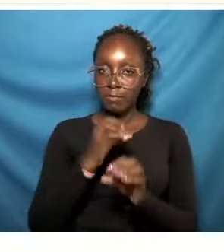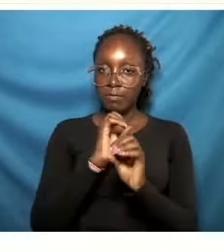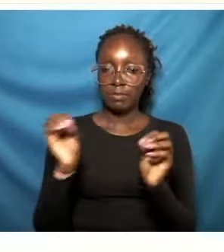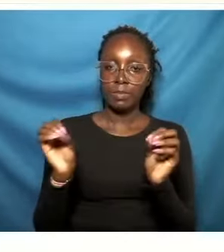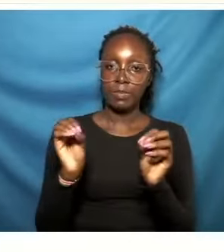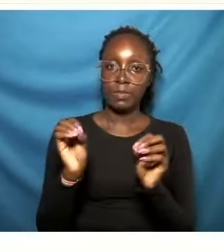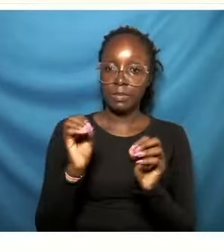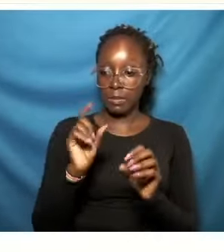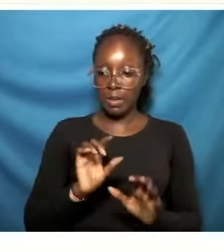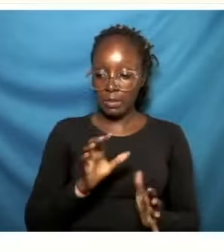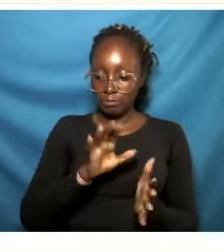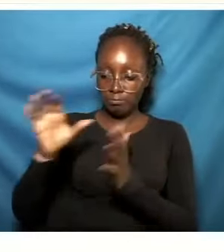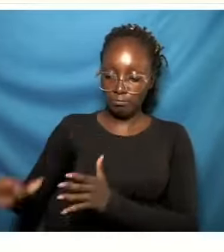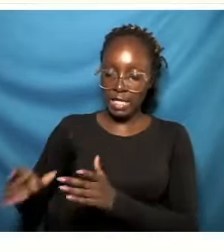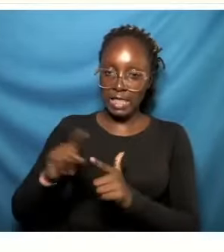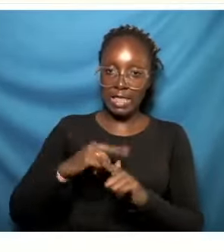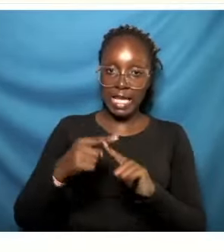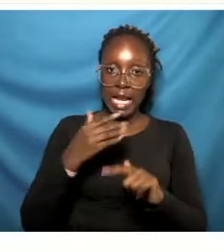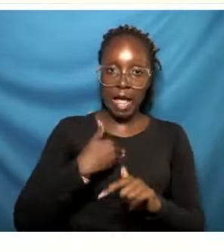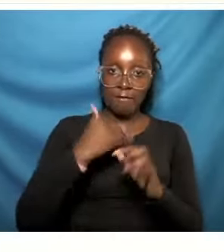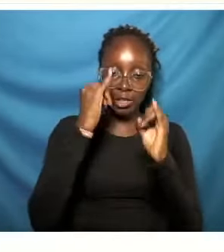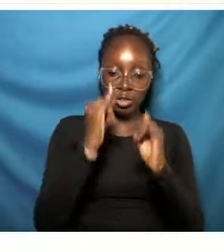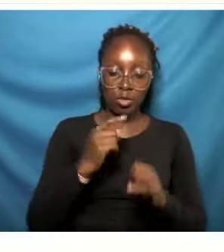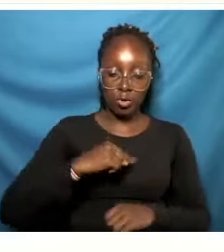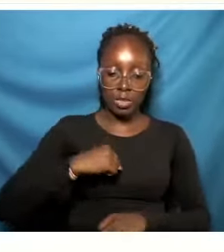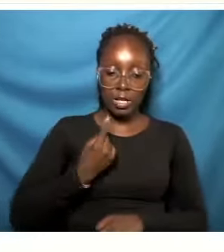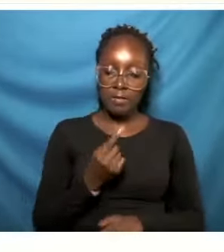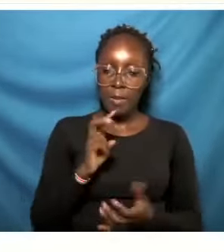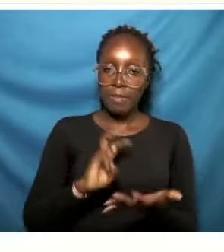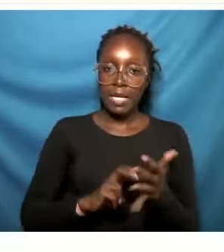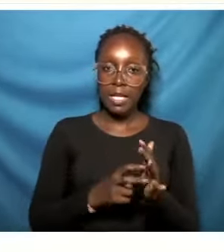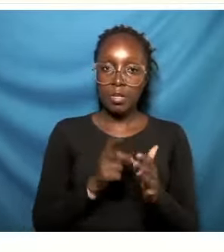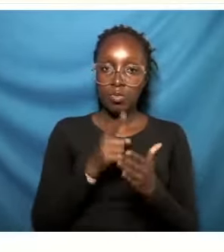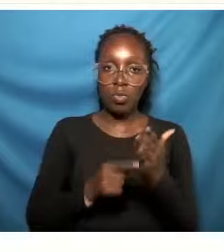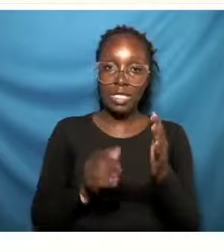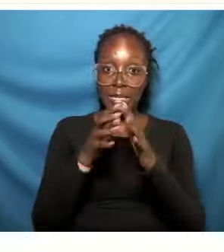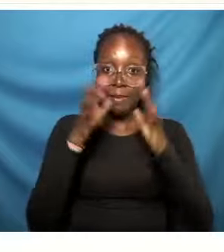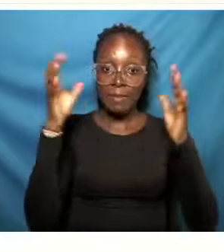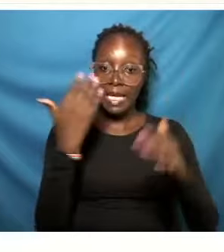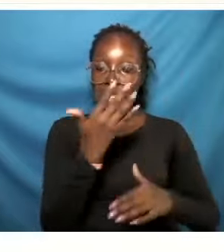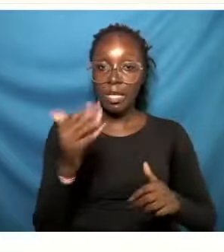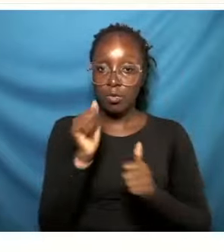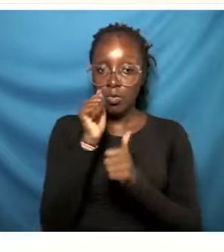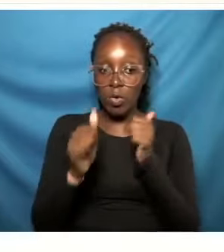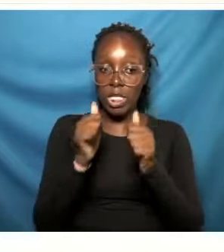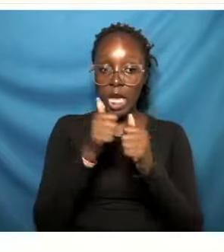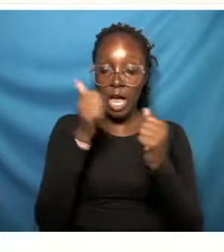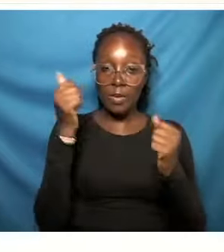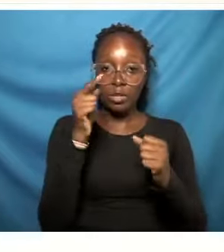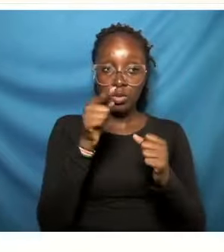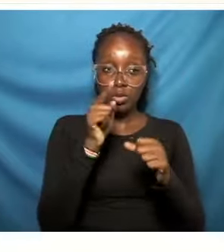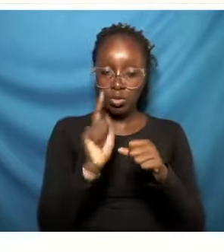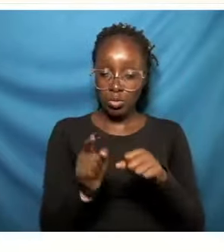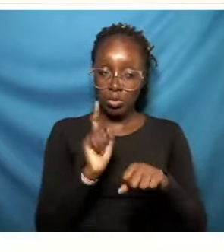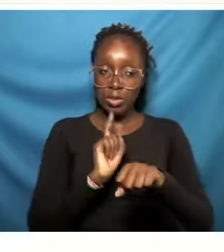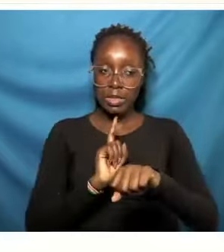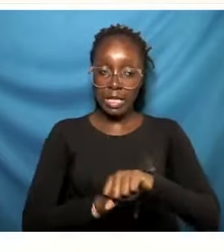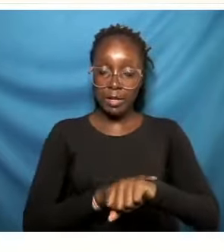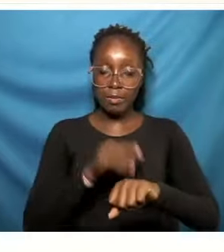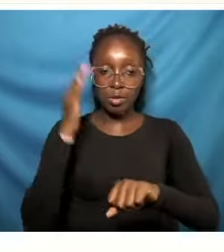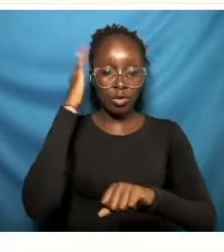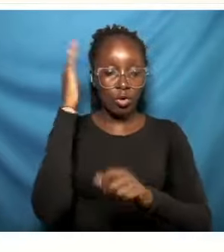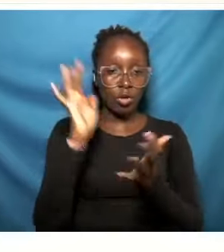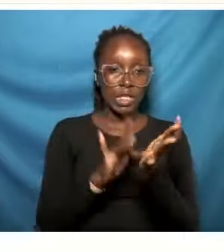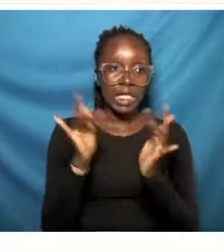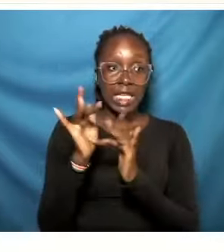the new self. Do you know what he's saying here? That the greatest thing that happened to you when you came to know Jesus is that a